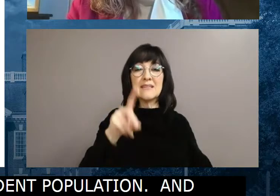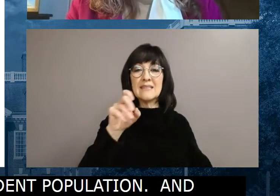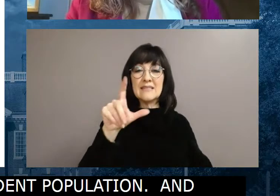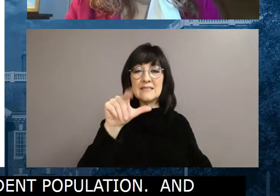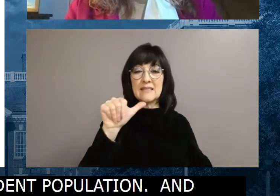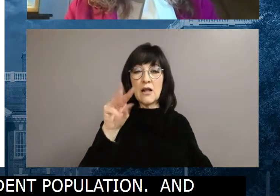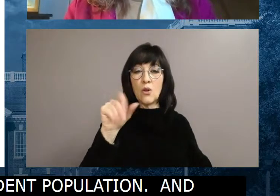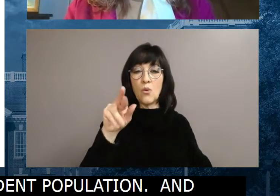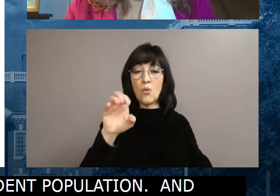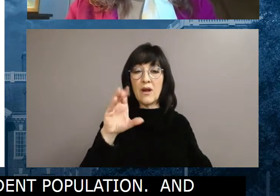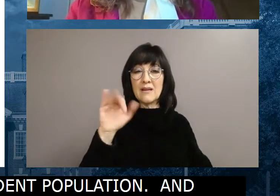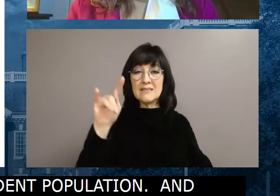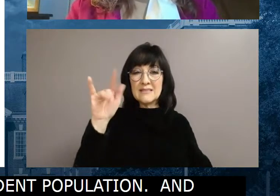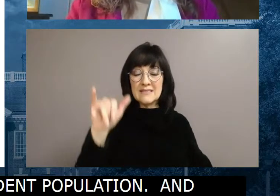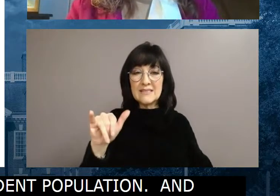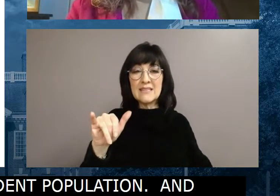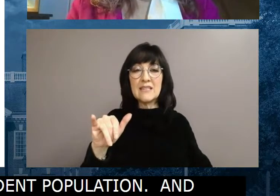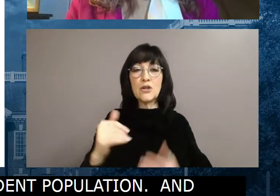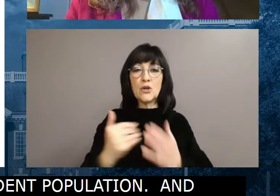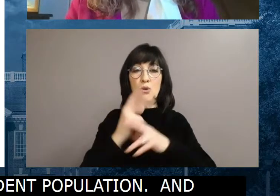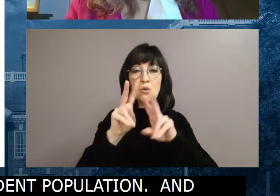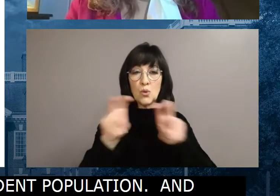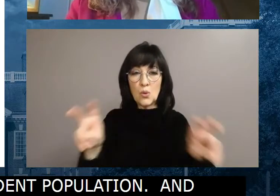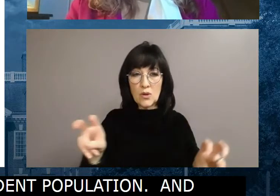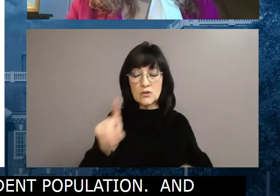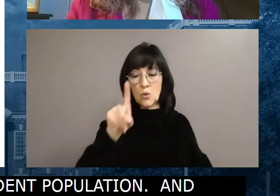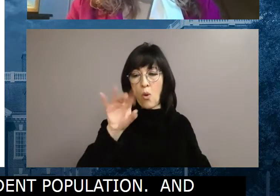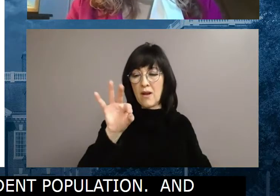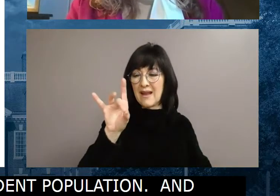Wilmington, 19801 and